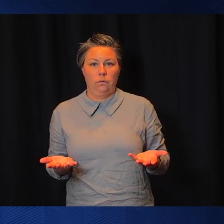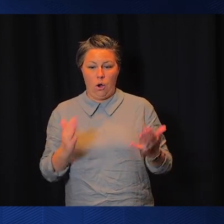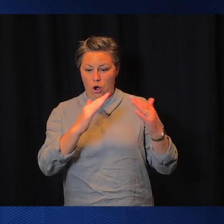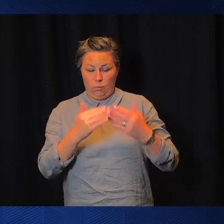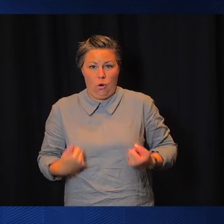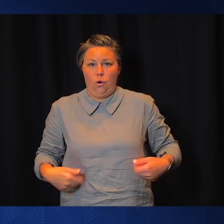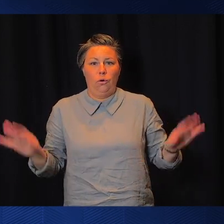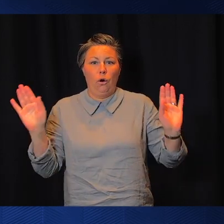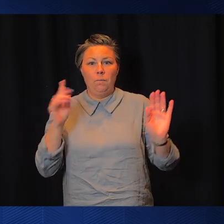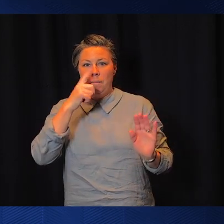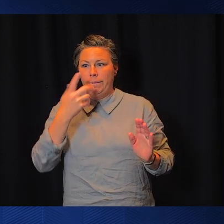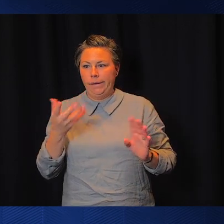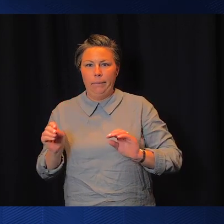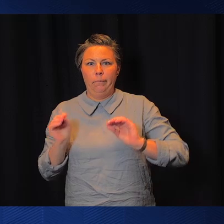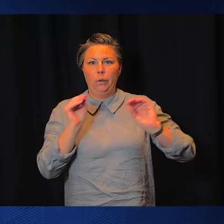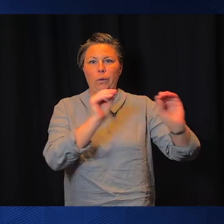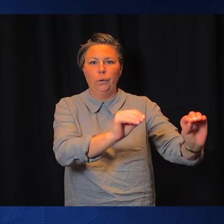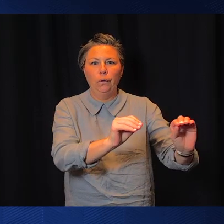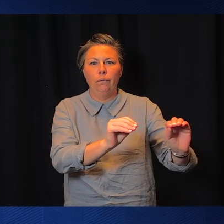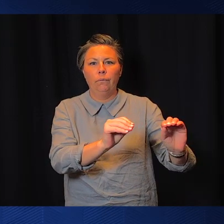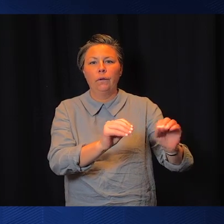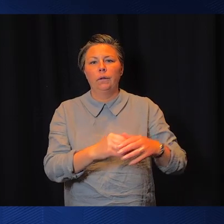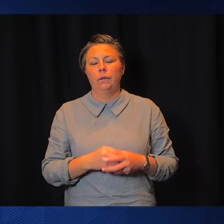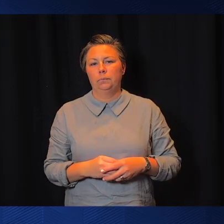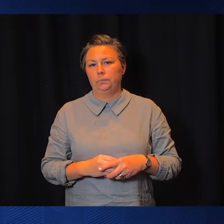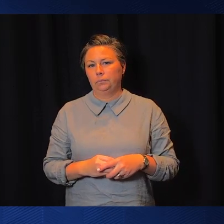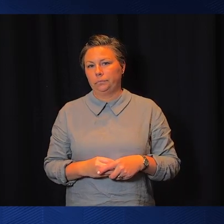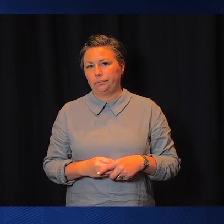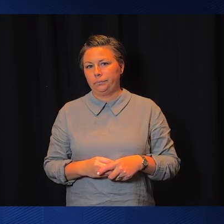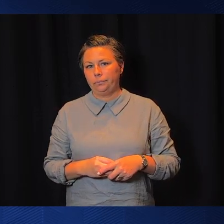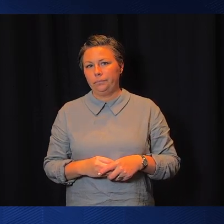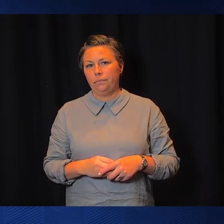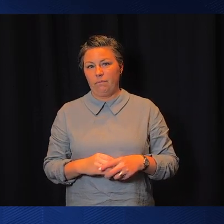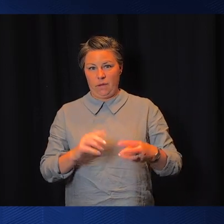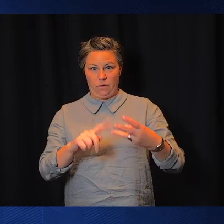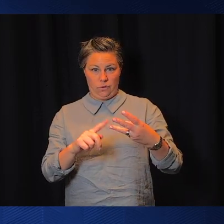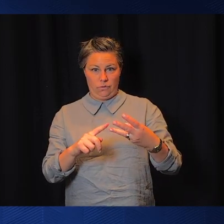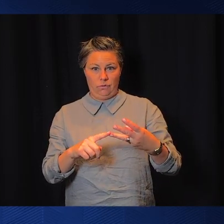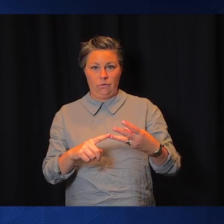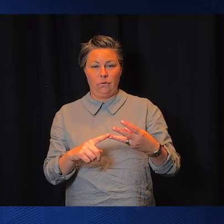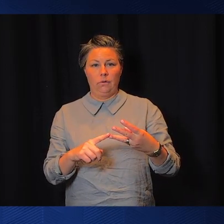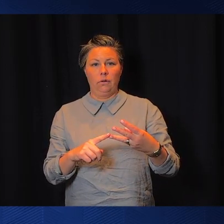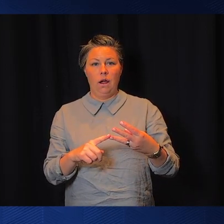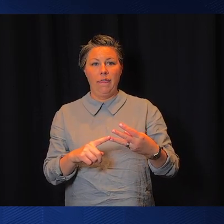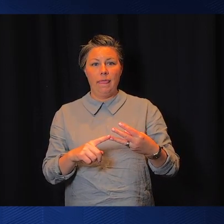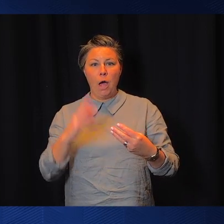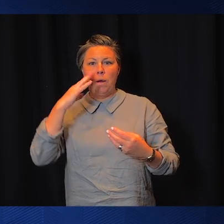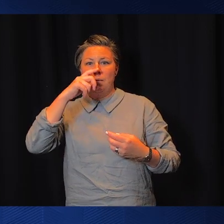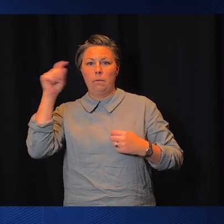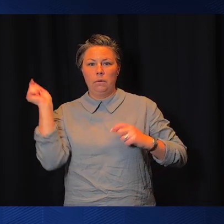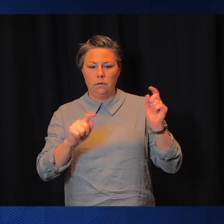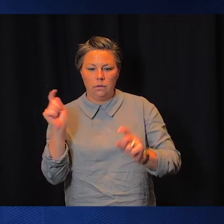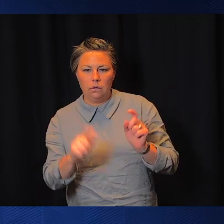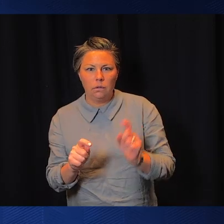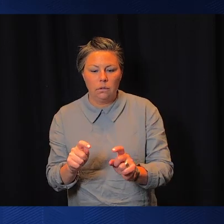be moved inland. And then, you know, in the whole lot of response,